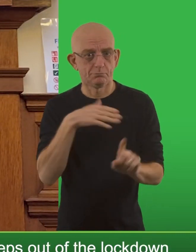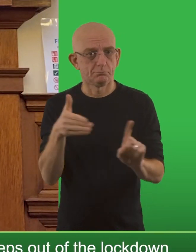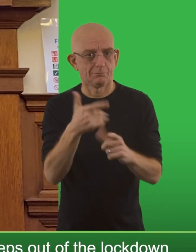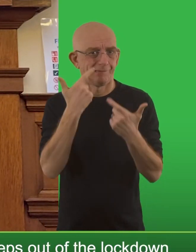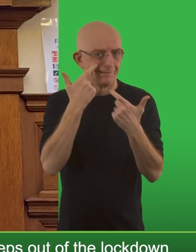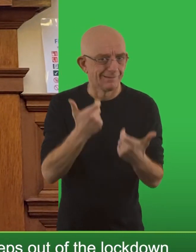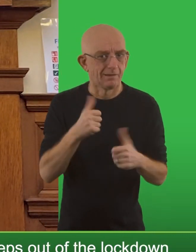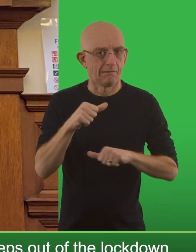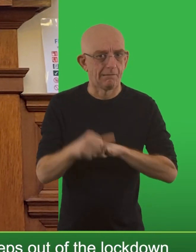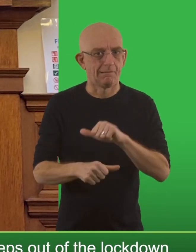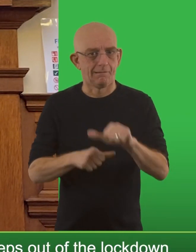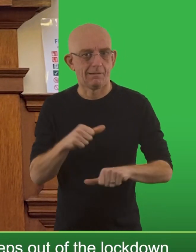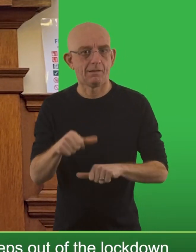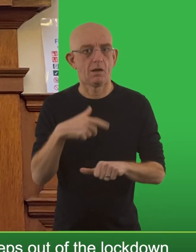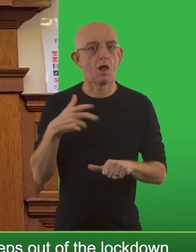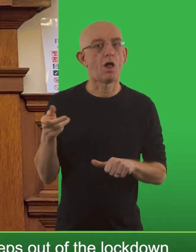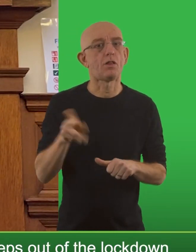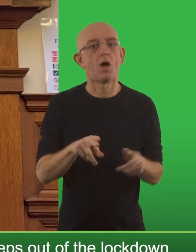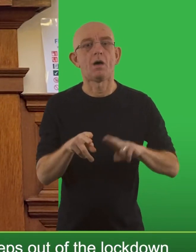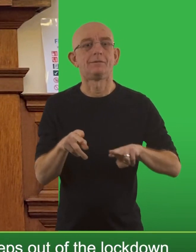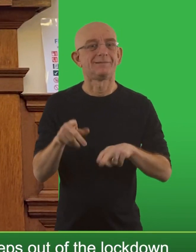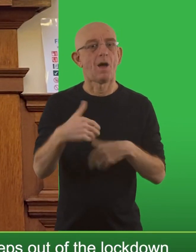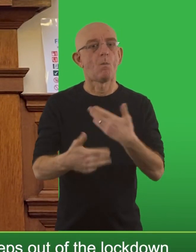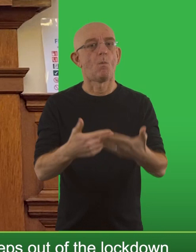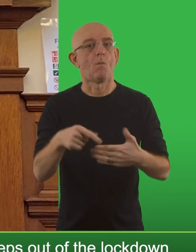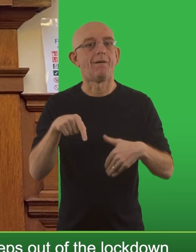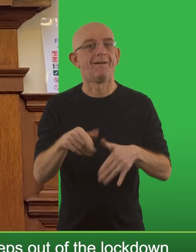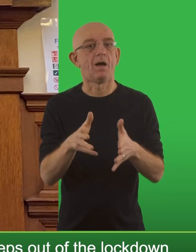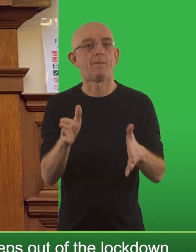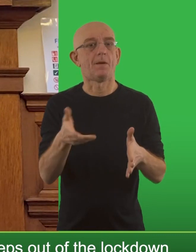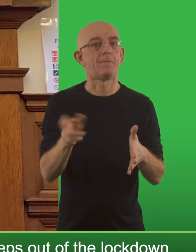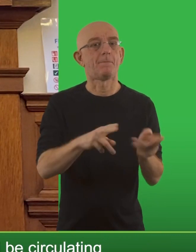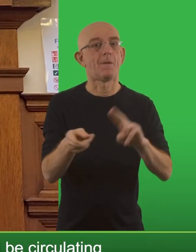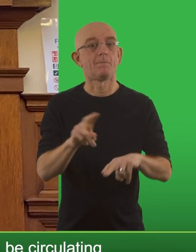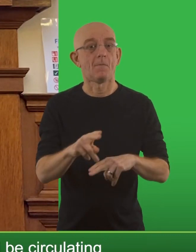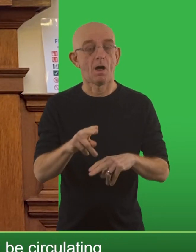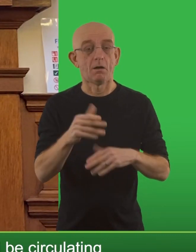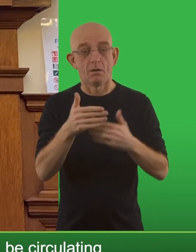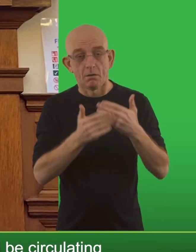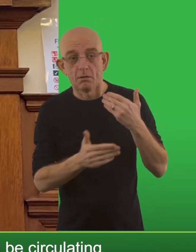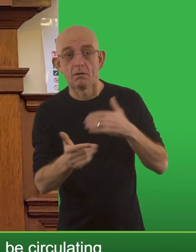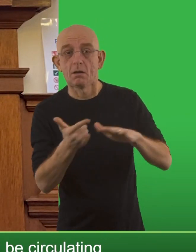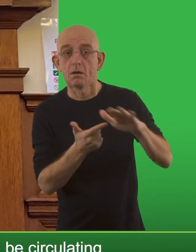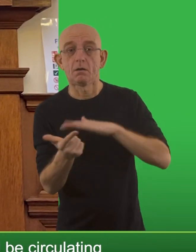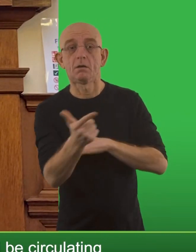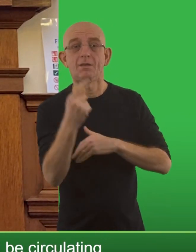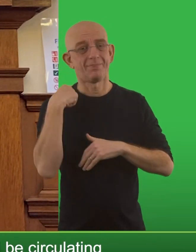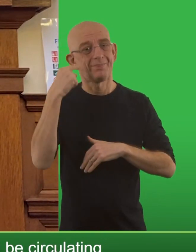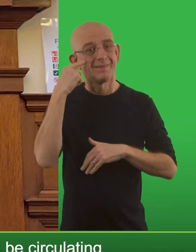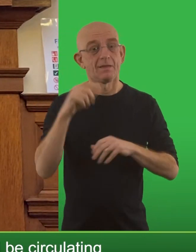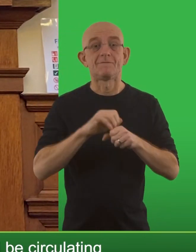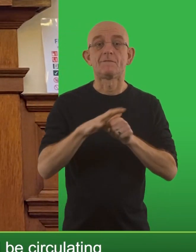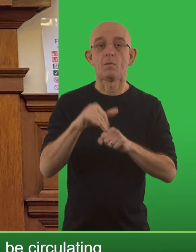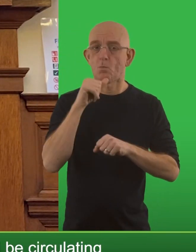slowly implement the steps out of the lockdown as set out in the roadmap. Long term, I think the virus